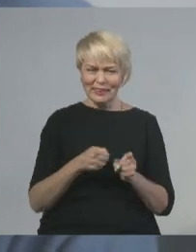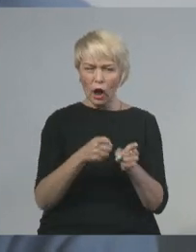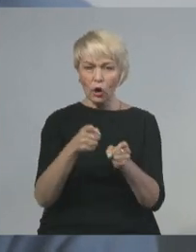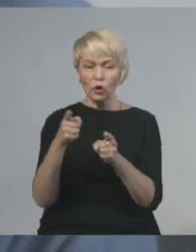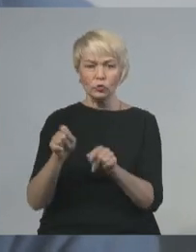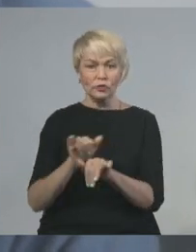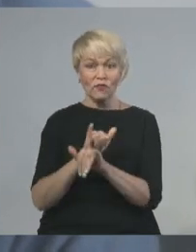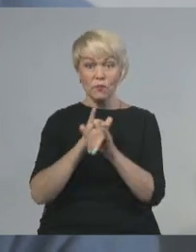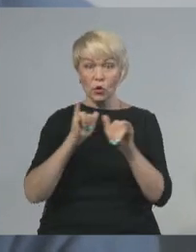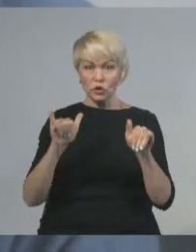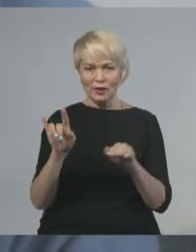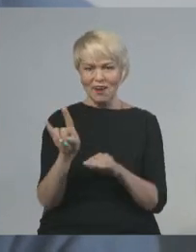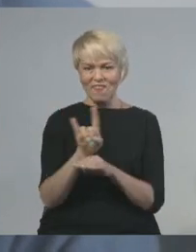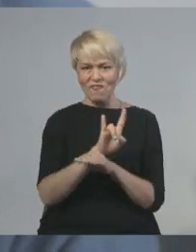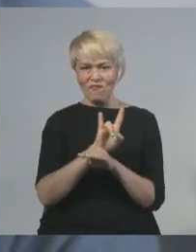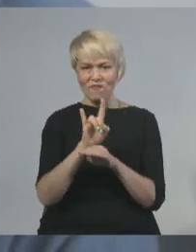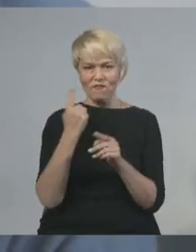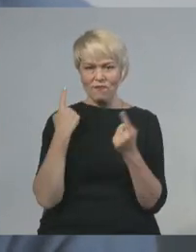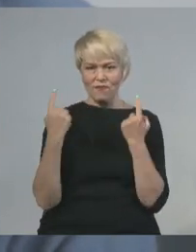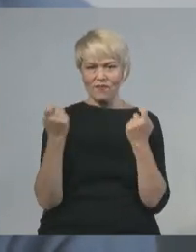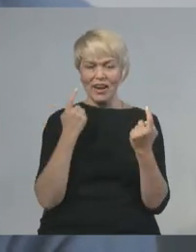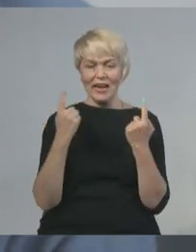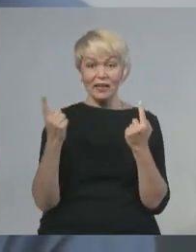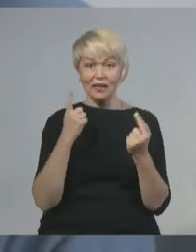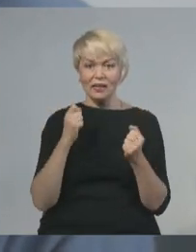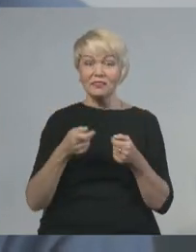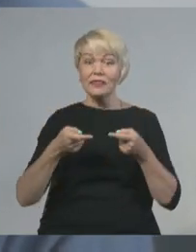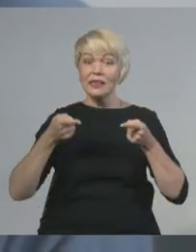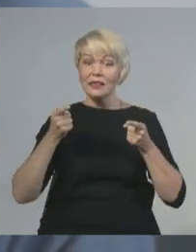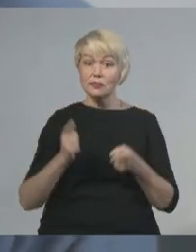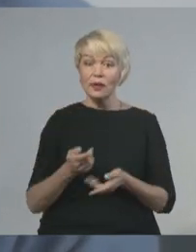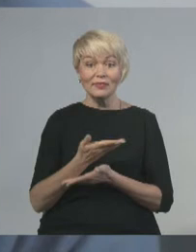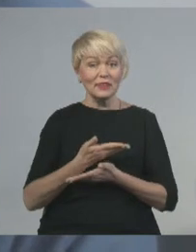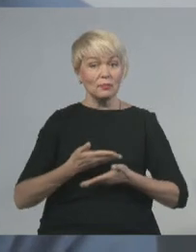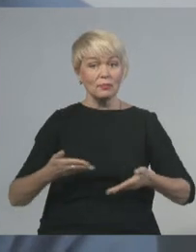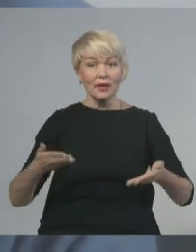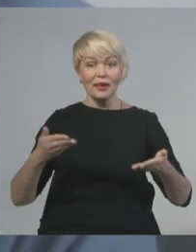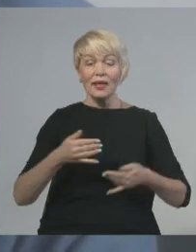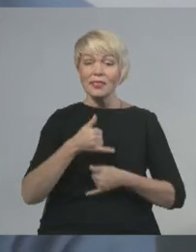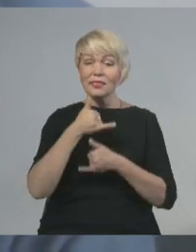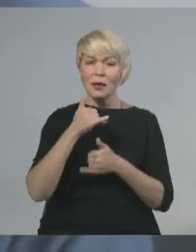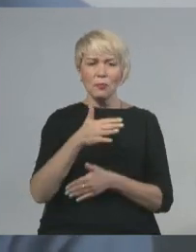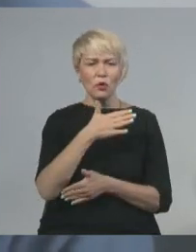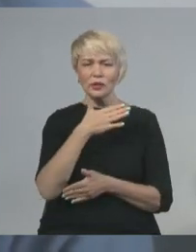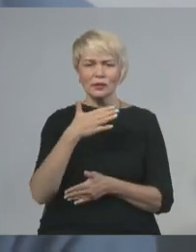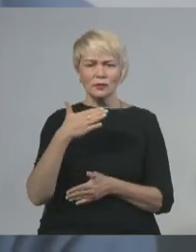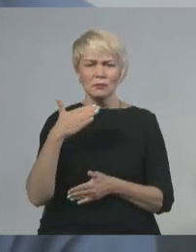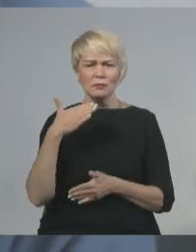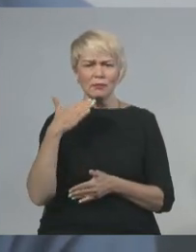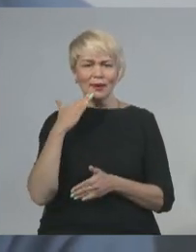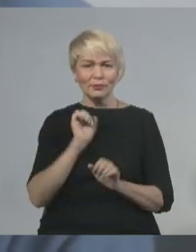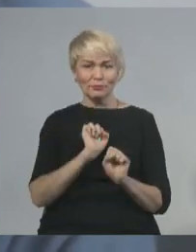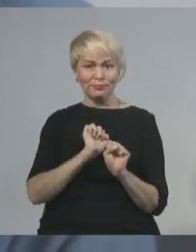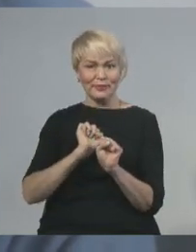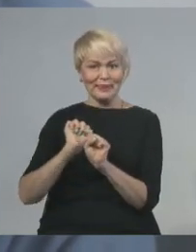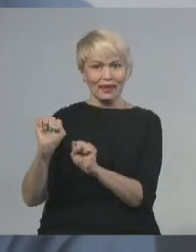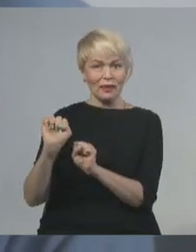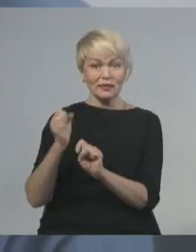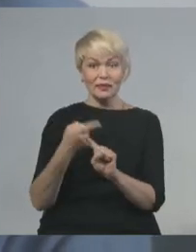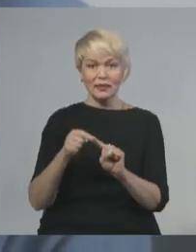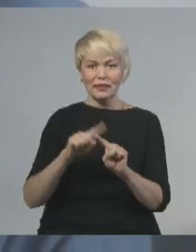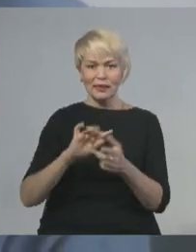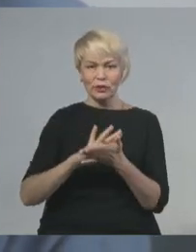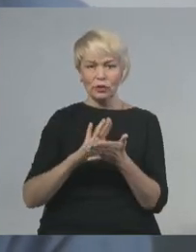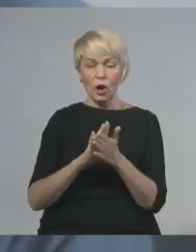there's nothing much you can do about that apart from you know trying to do your journalistic